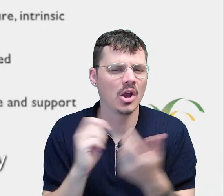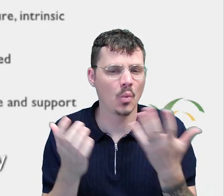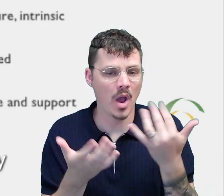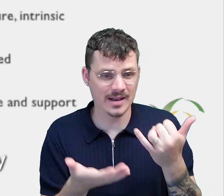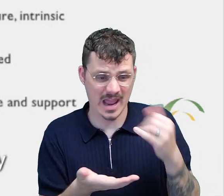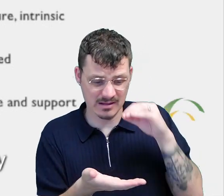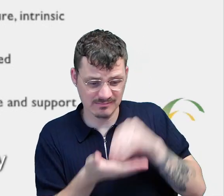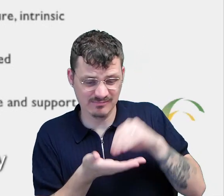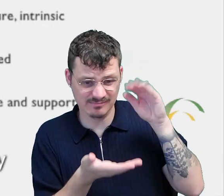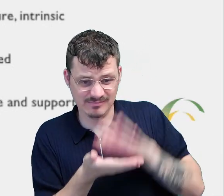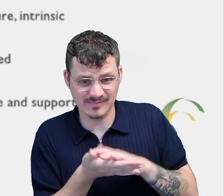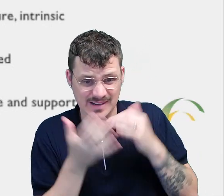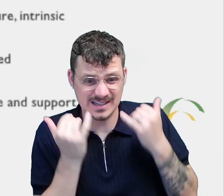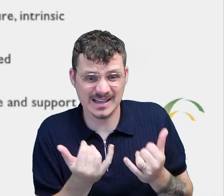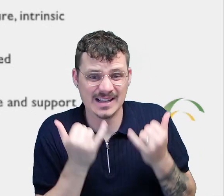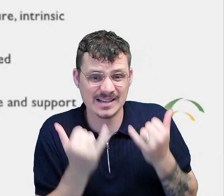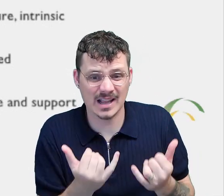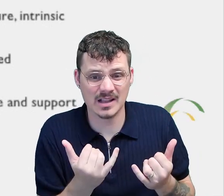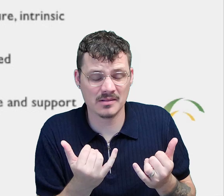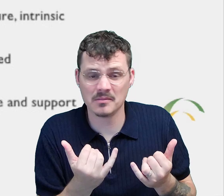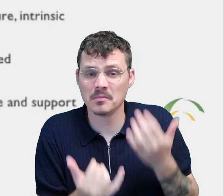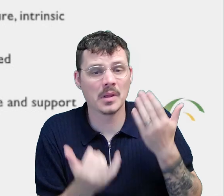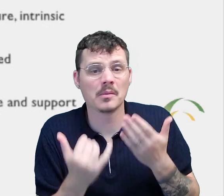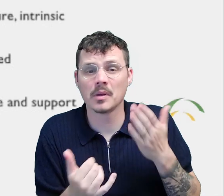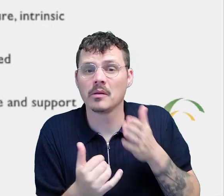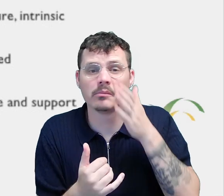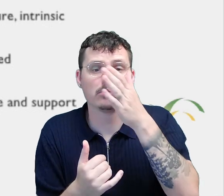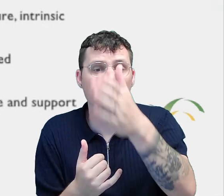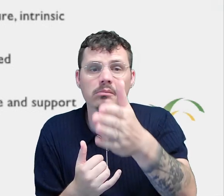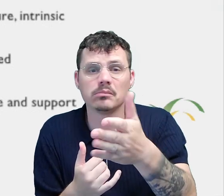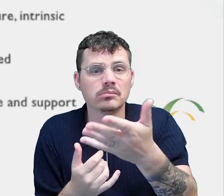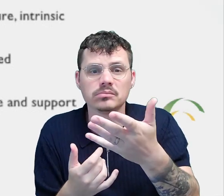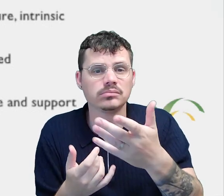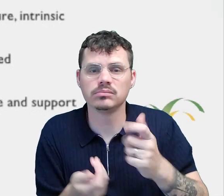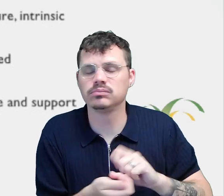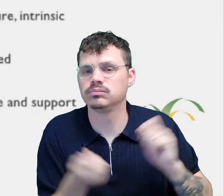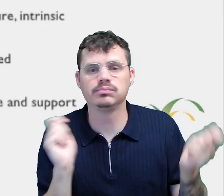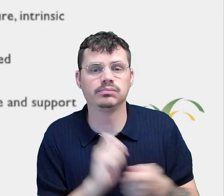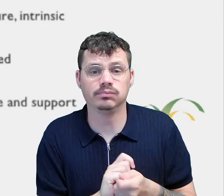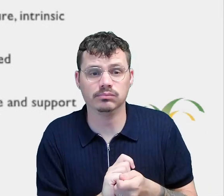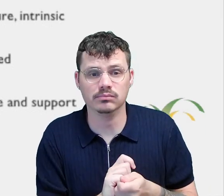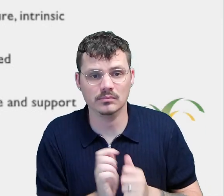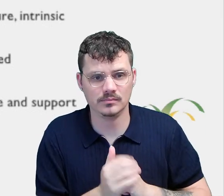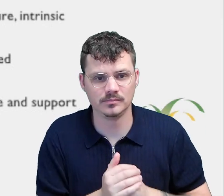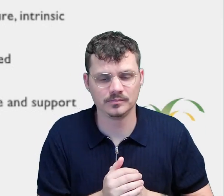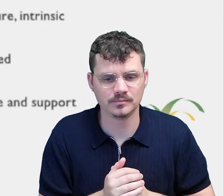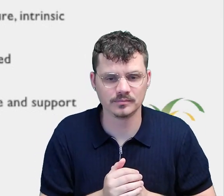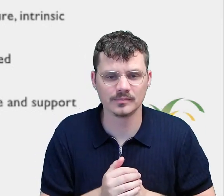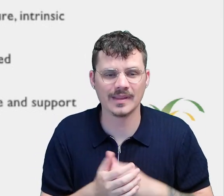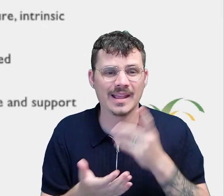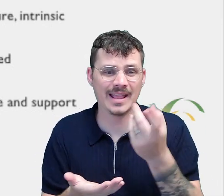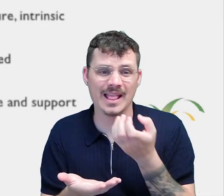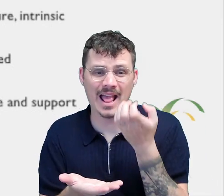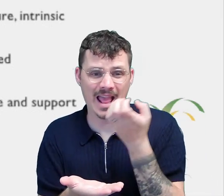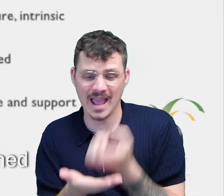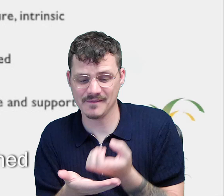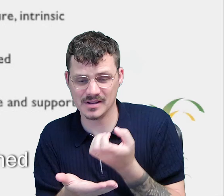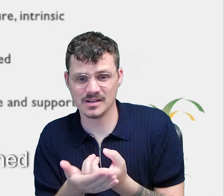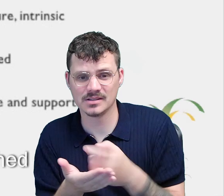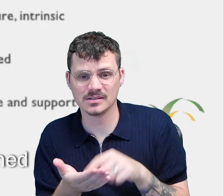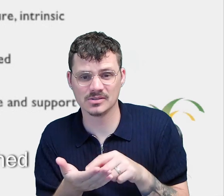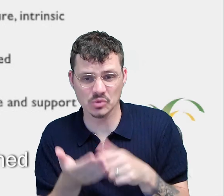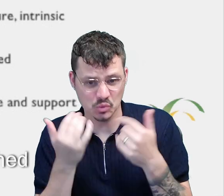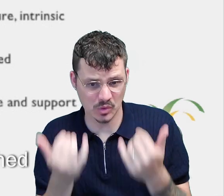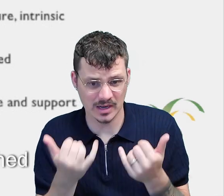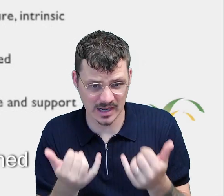in stone today may have no value down the road. The evidence in front